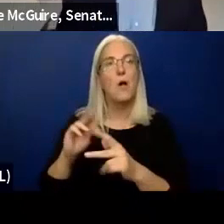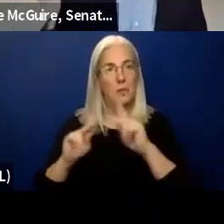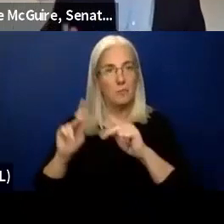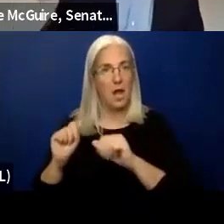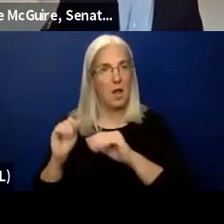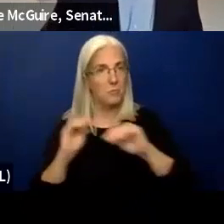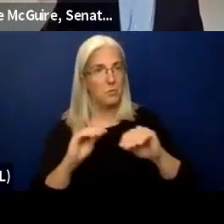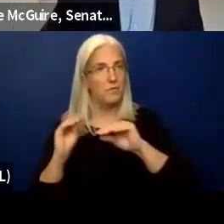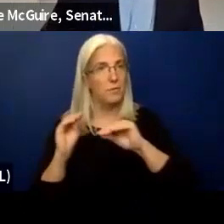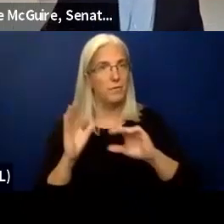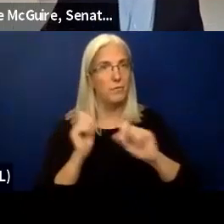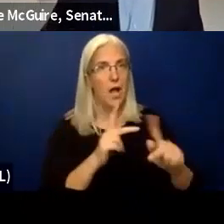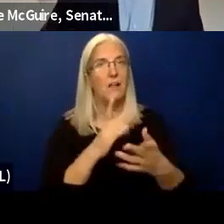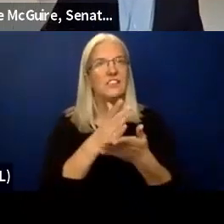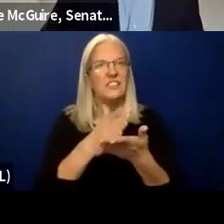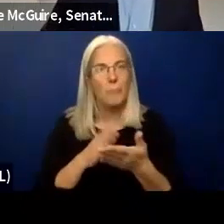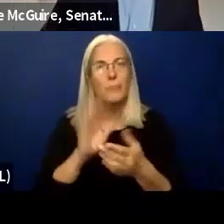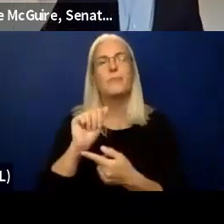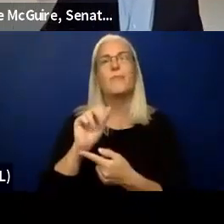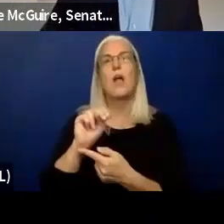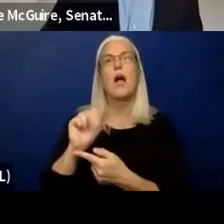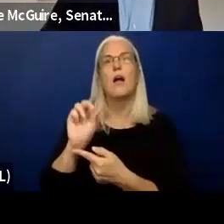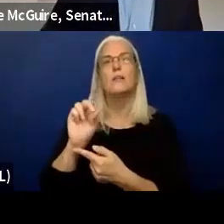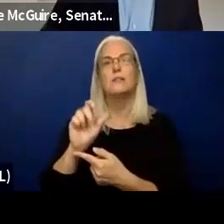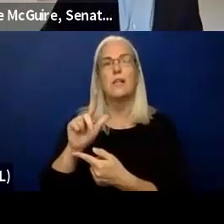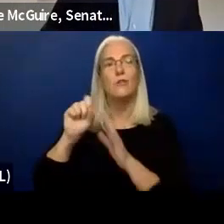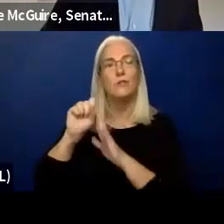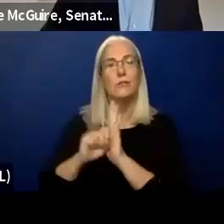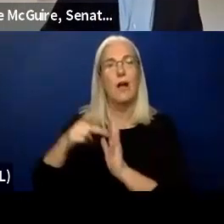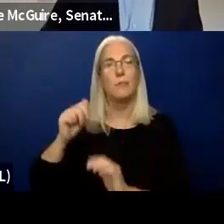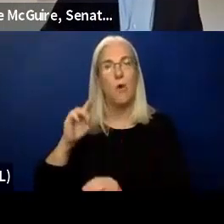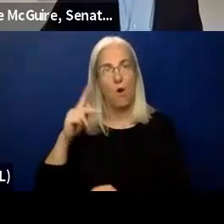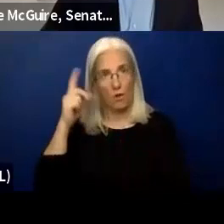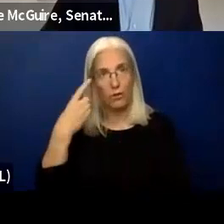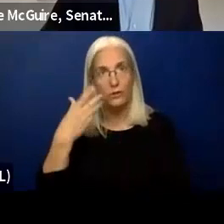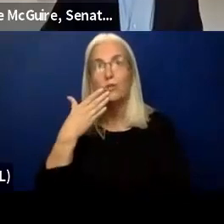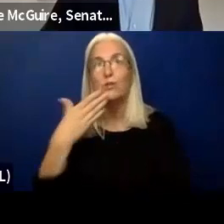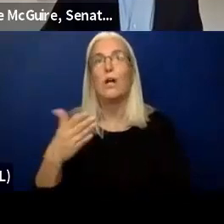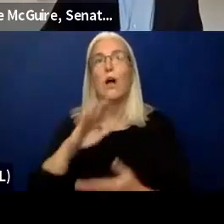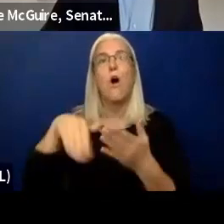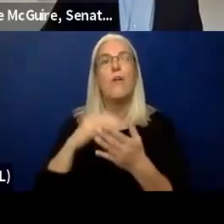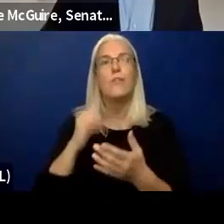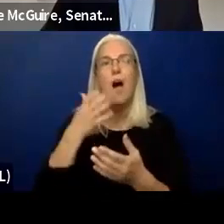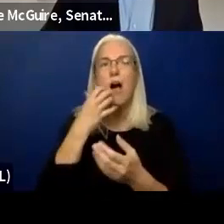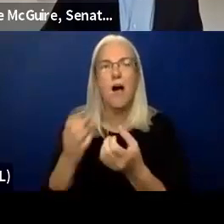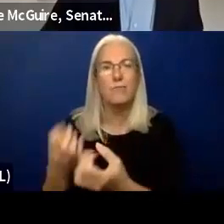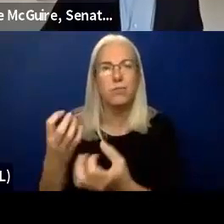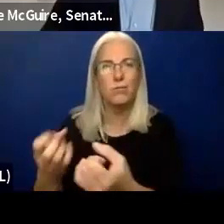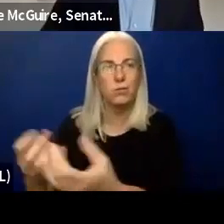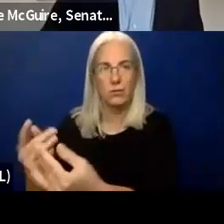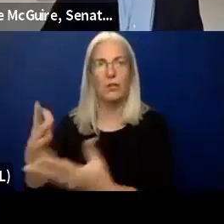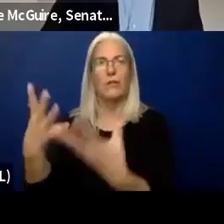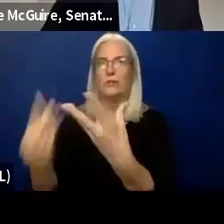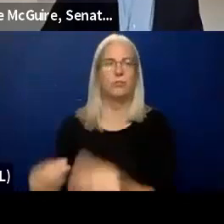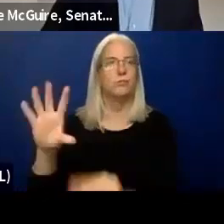really, really well. The last 2 days, they've really done a good job of hitting all the hot spots. throughout that park. There's probably some